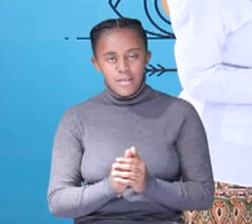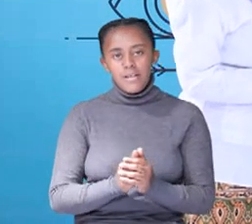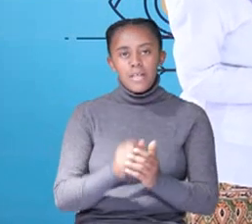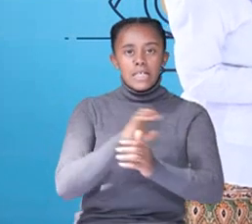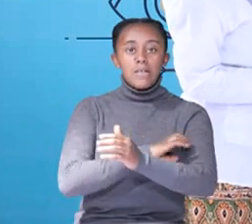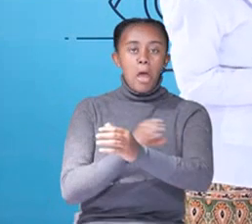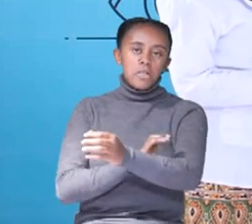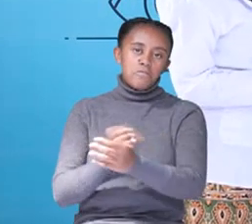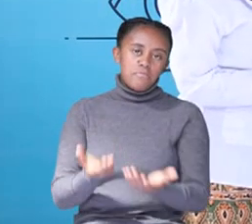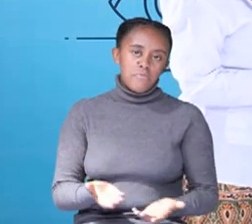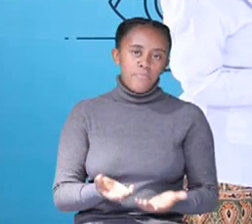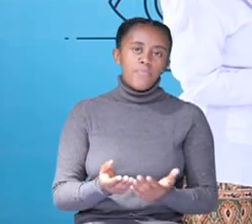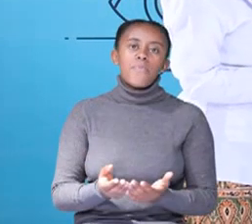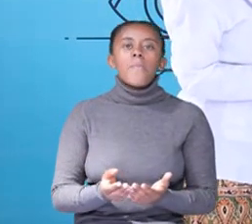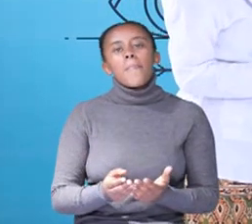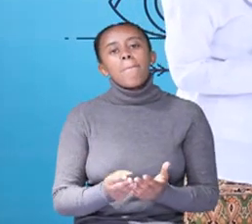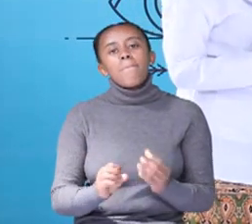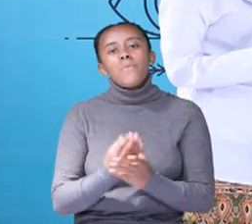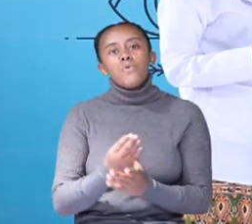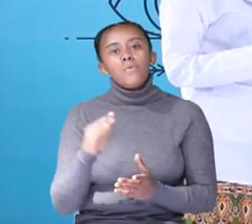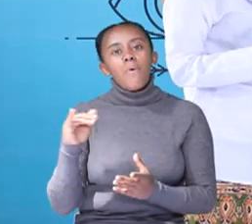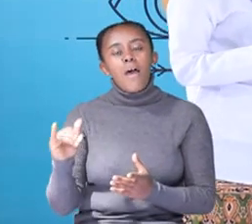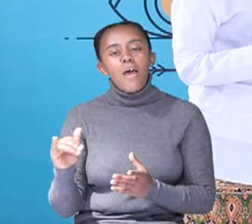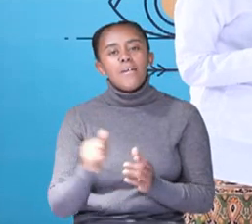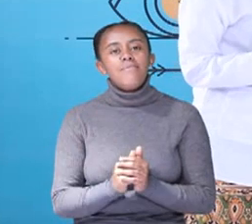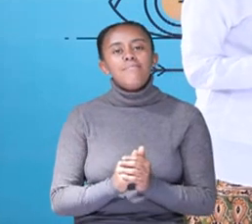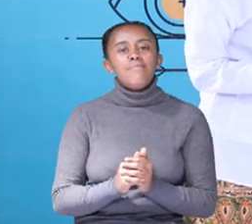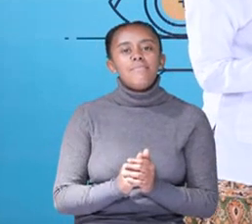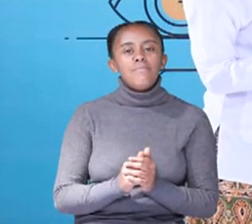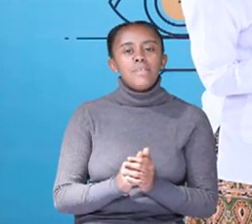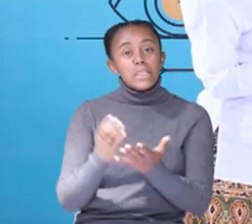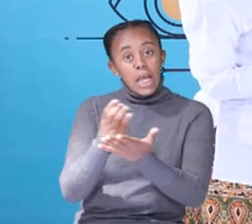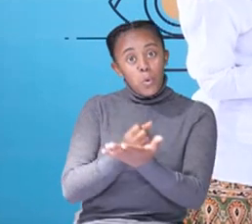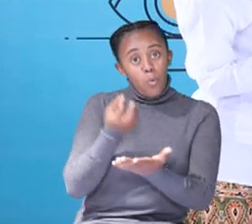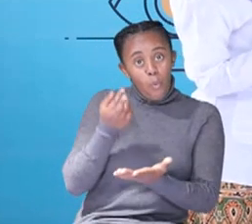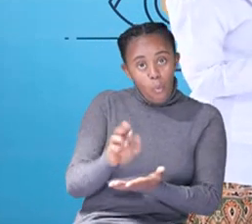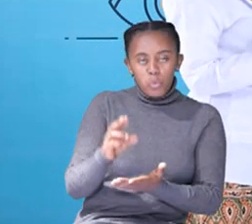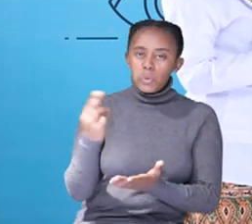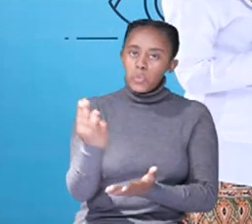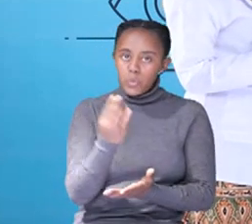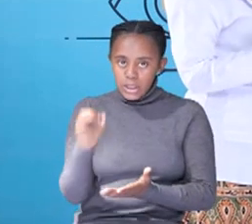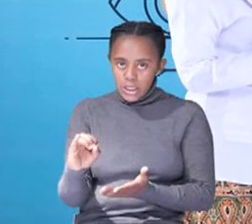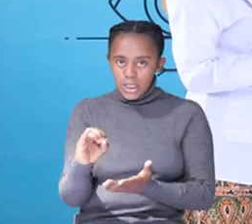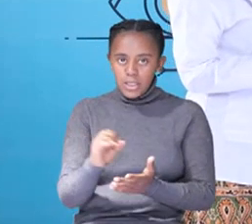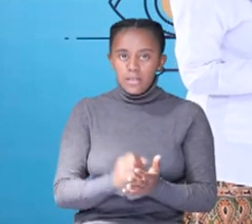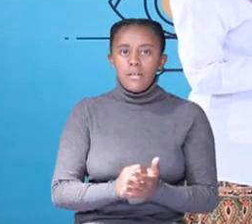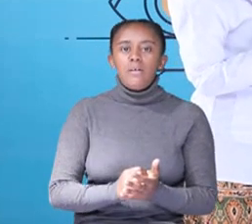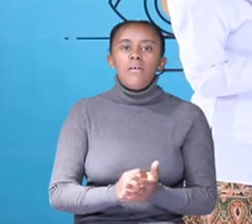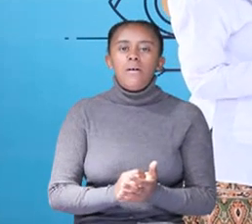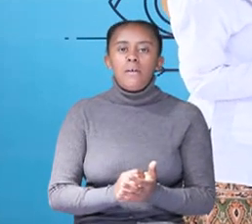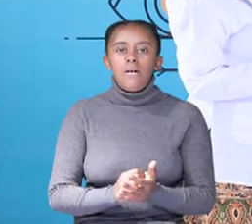Atp synthase produce ATP by taking or by using hydrogen